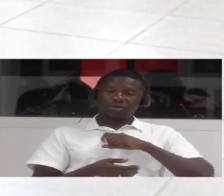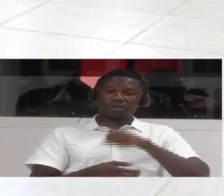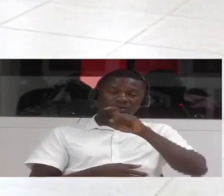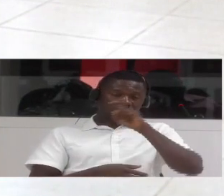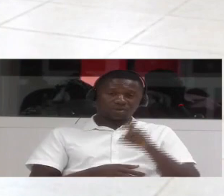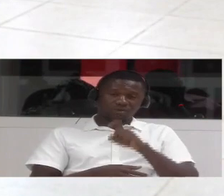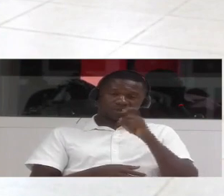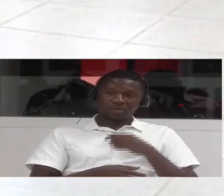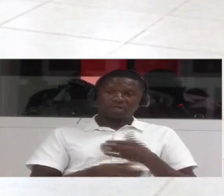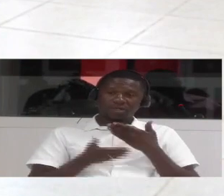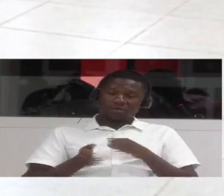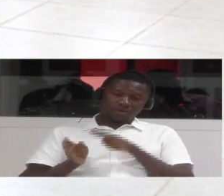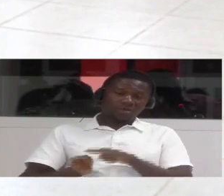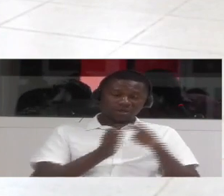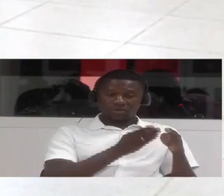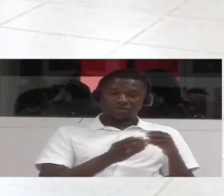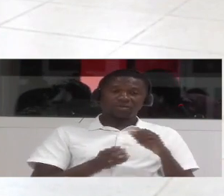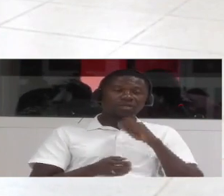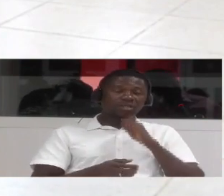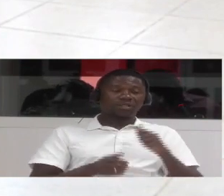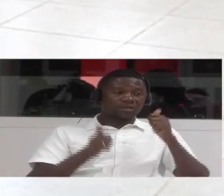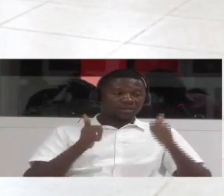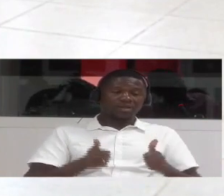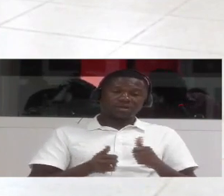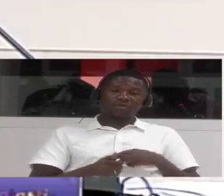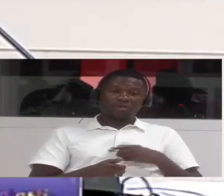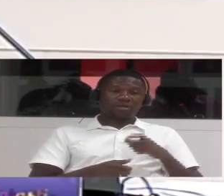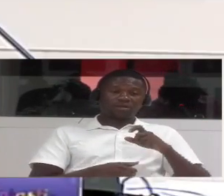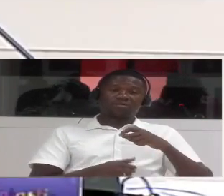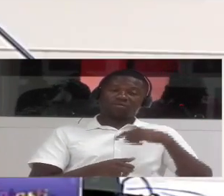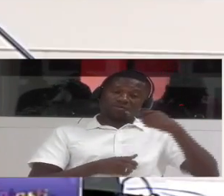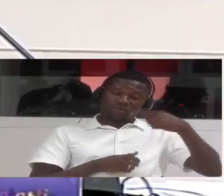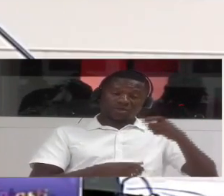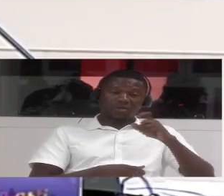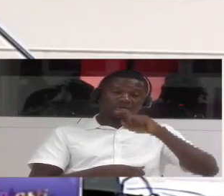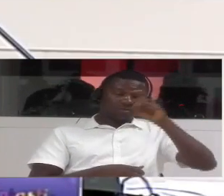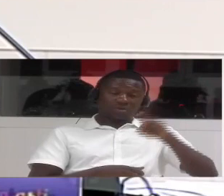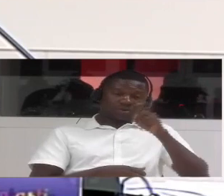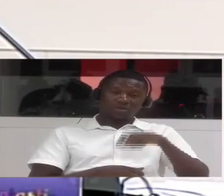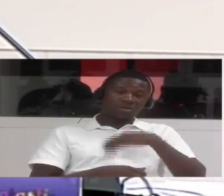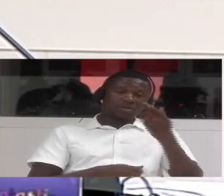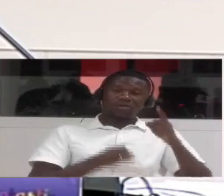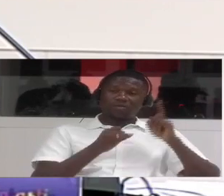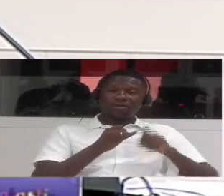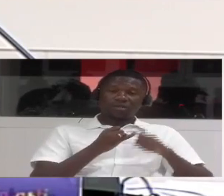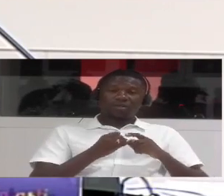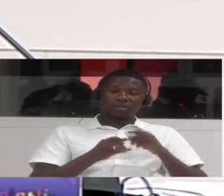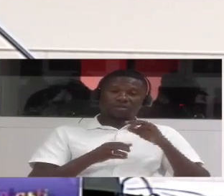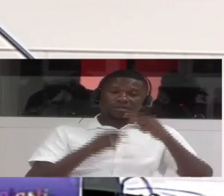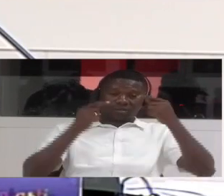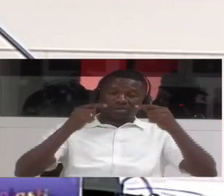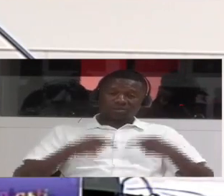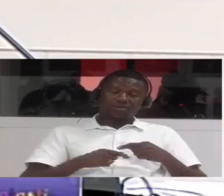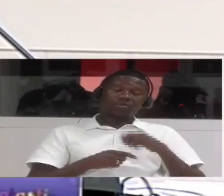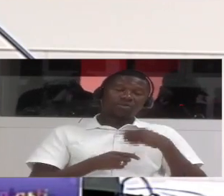over to Mr. Chair for any further questions and a final statement to the Secretary General of the Gambia Press